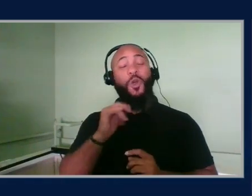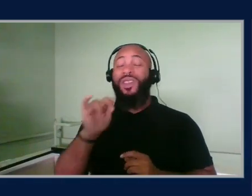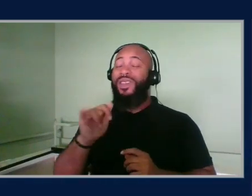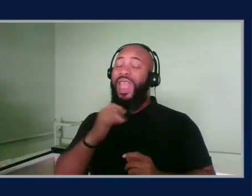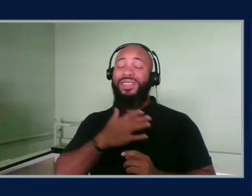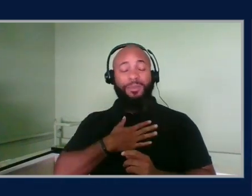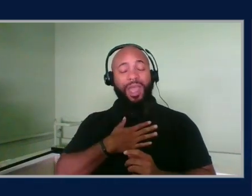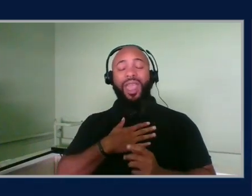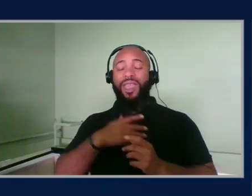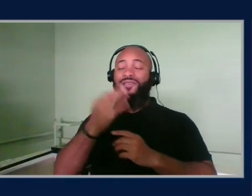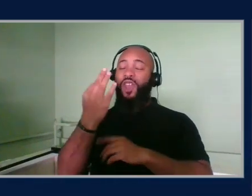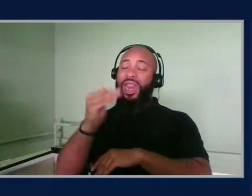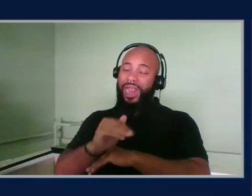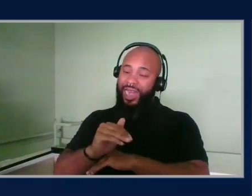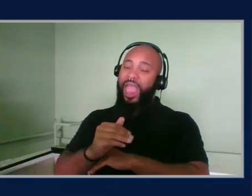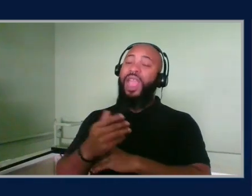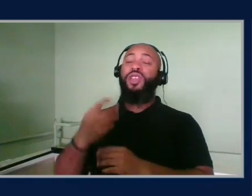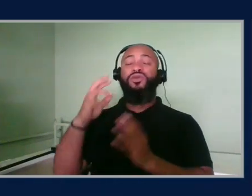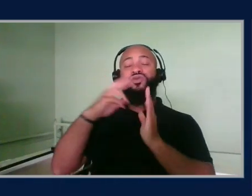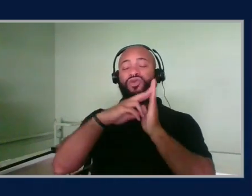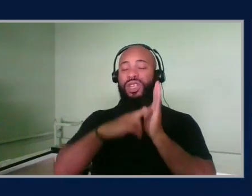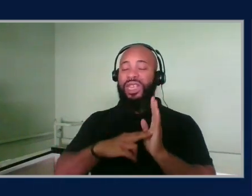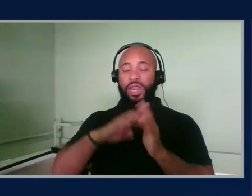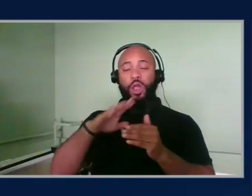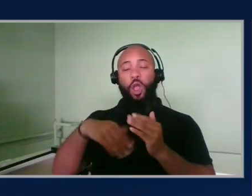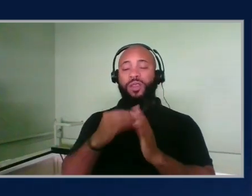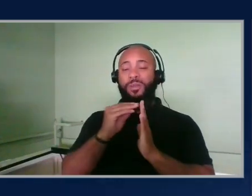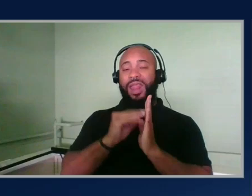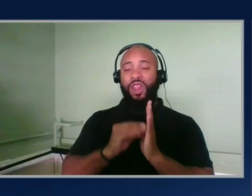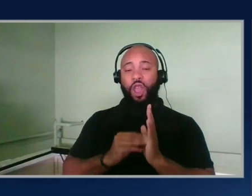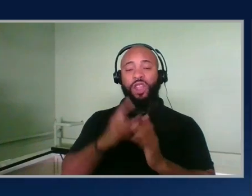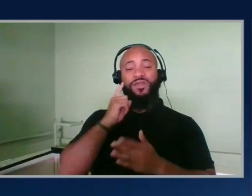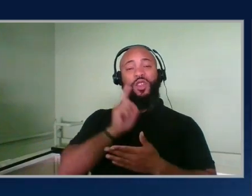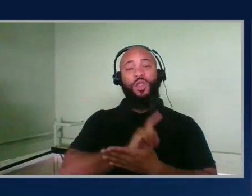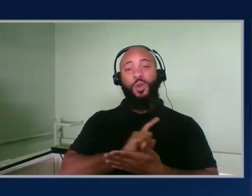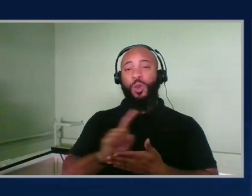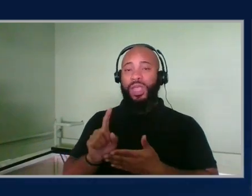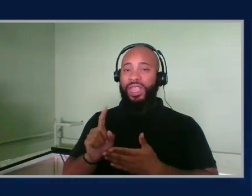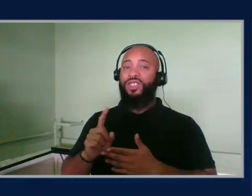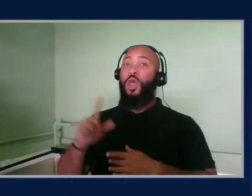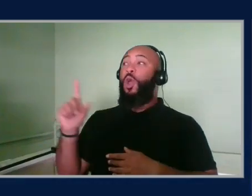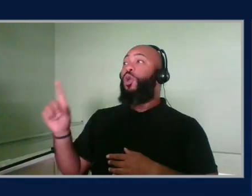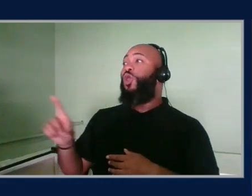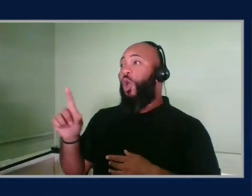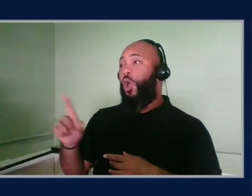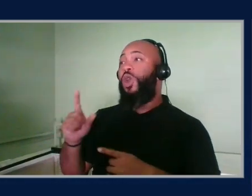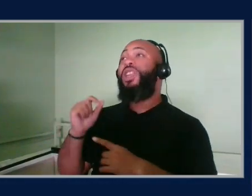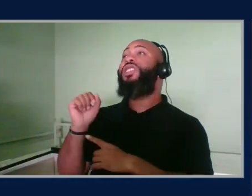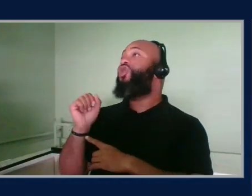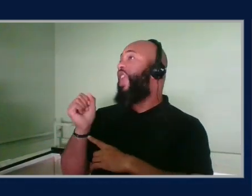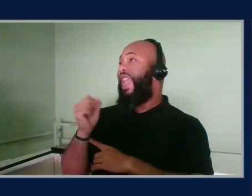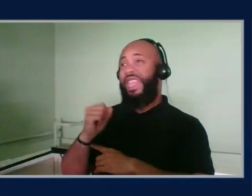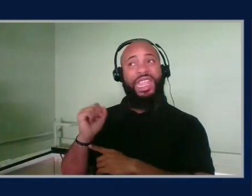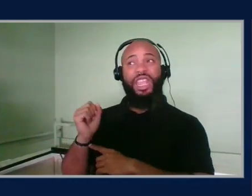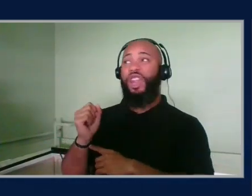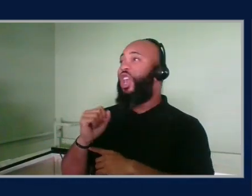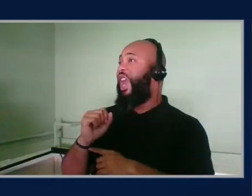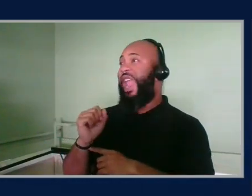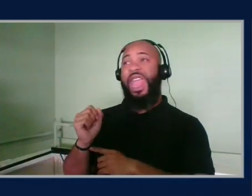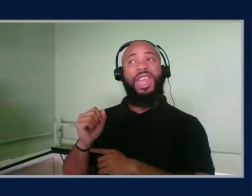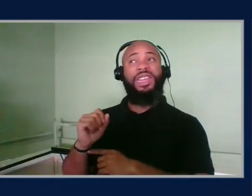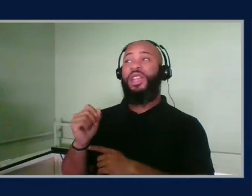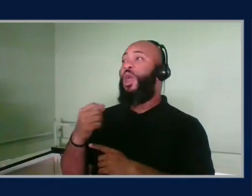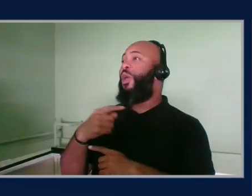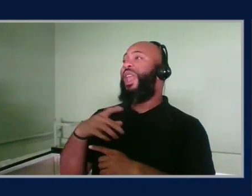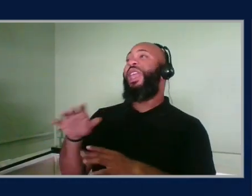my logs from the week. I just So love it. Laura is correctly shaking her Thank head, you, Laura. going, I'm "I sorry. don't." That's very sad. I'm very sad to